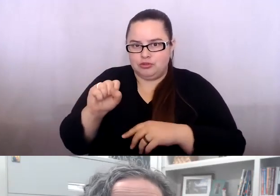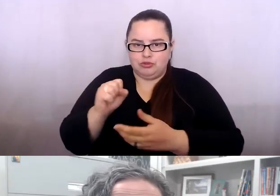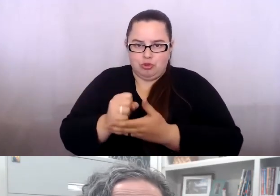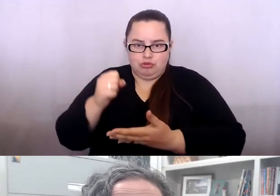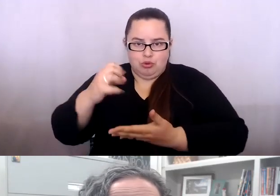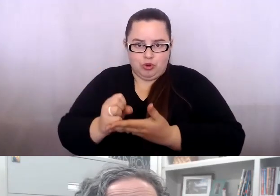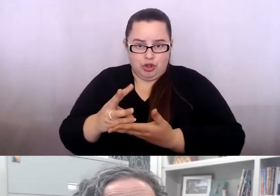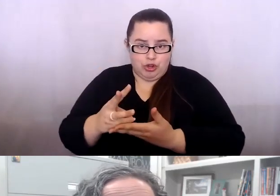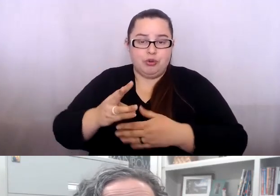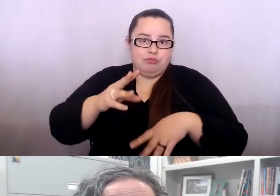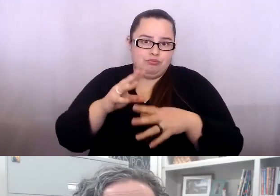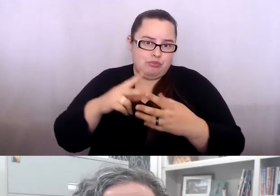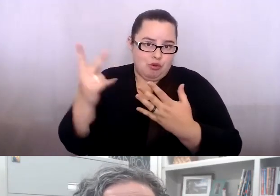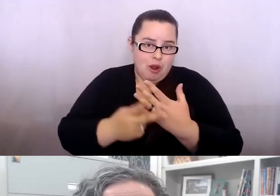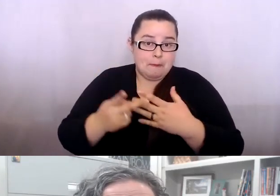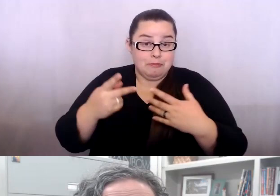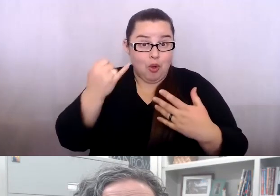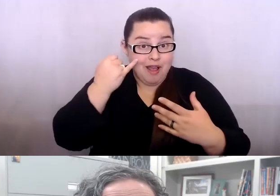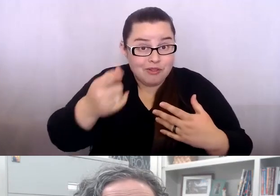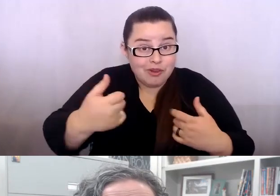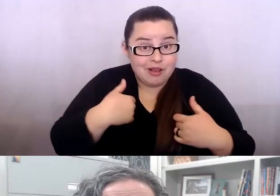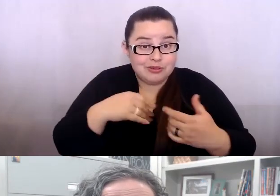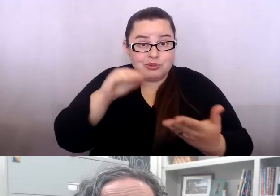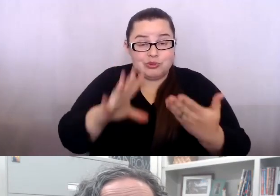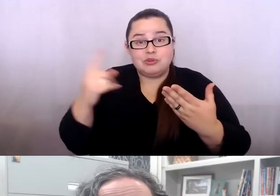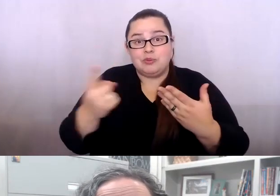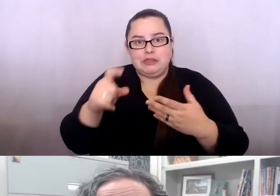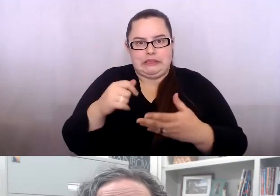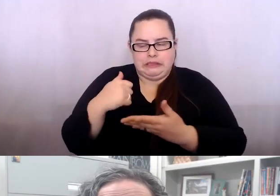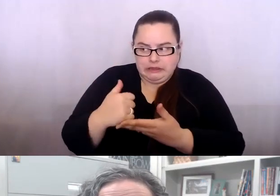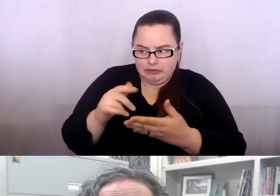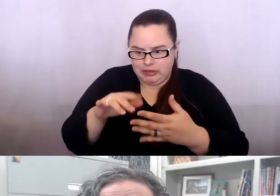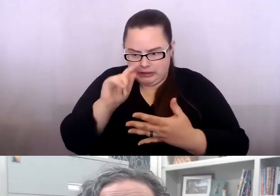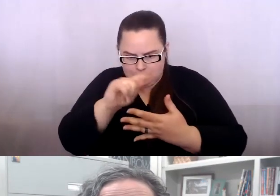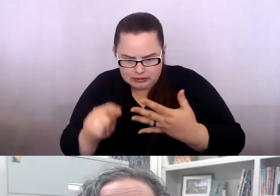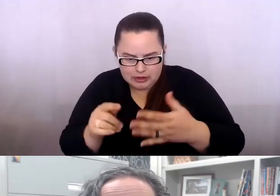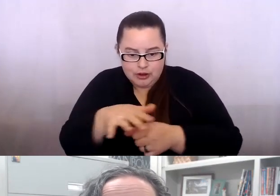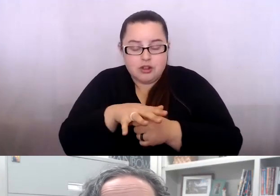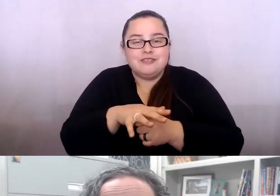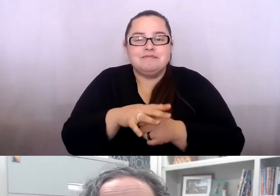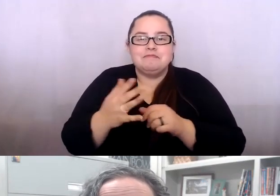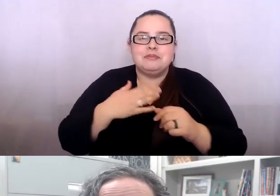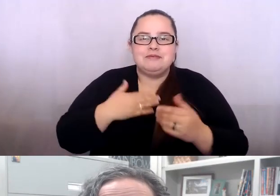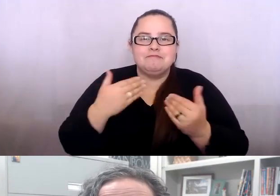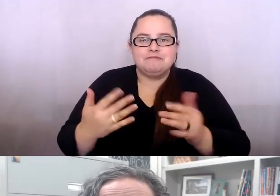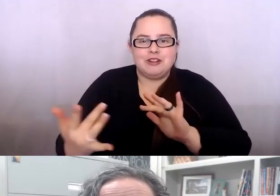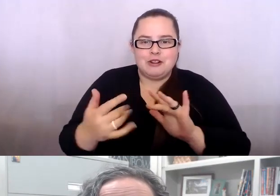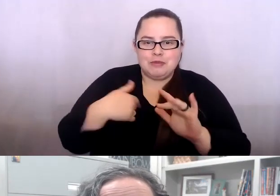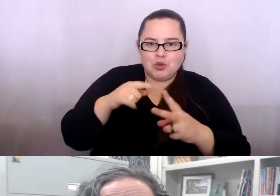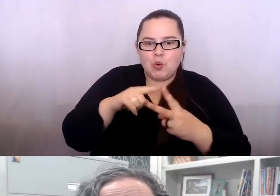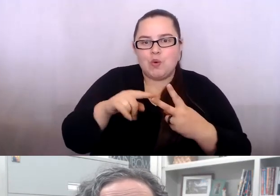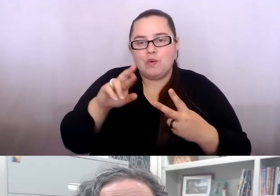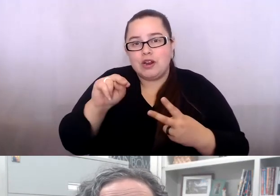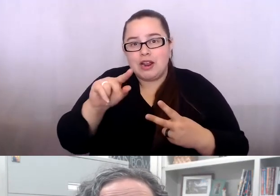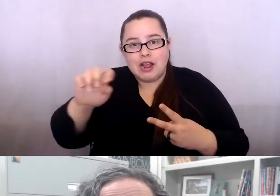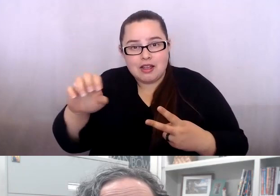have a student or someone who needs assistance with these program areas, please do feel free to contact either myself or Renee Clift or